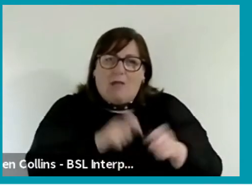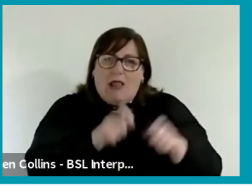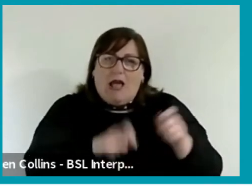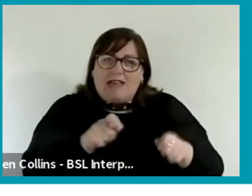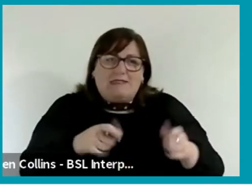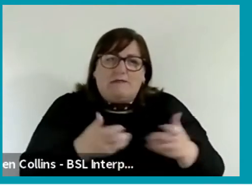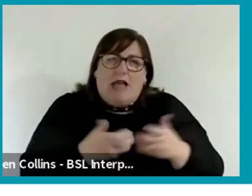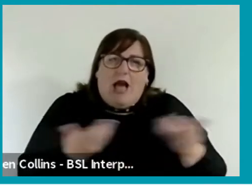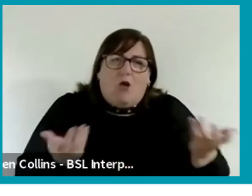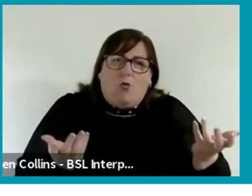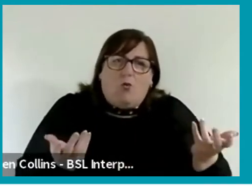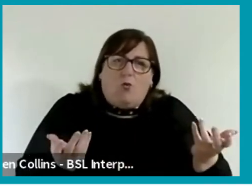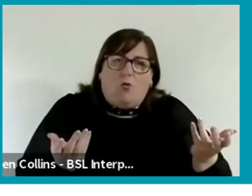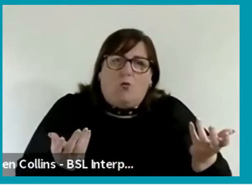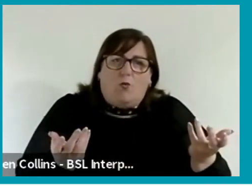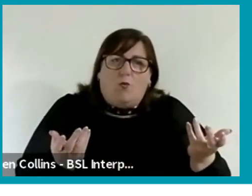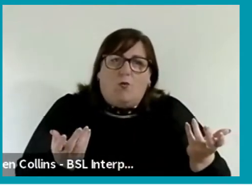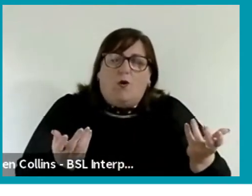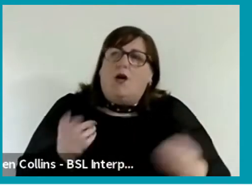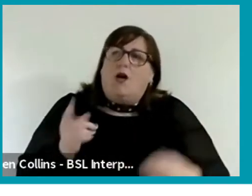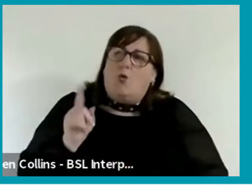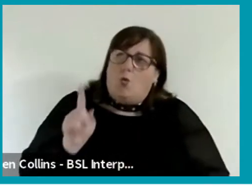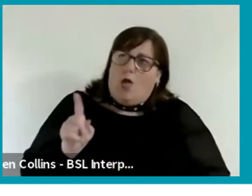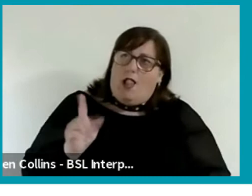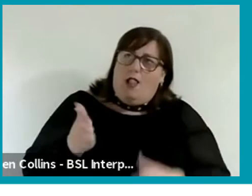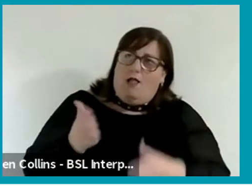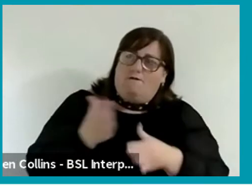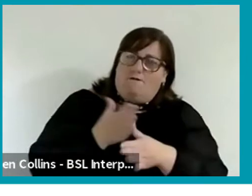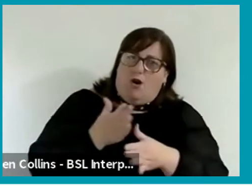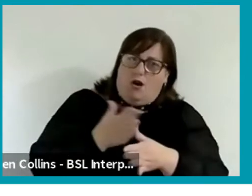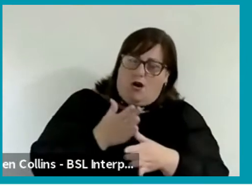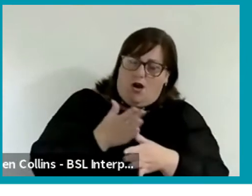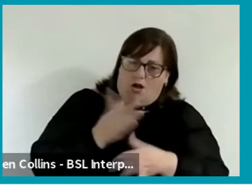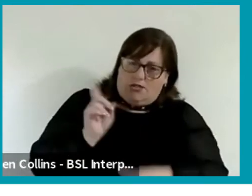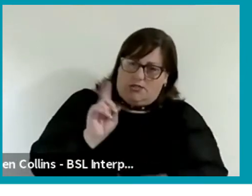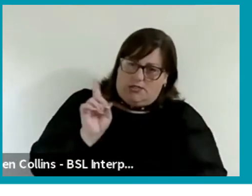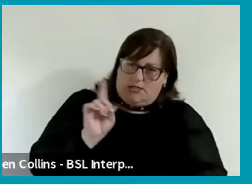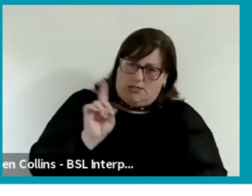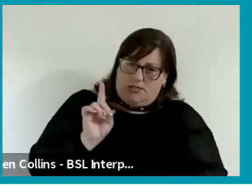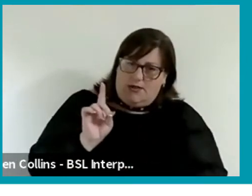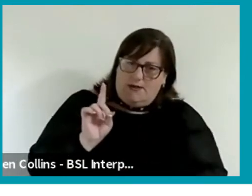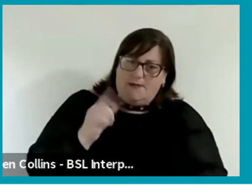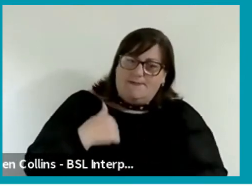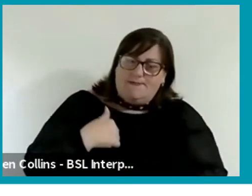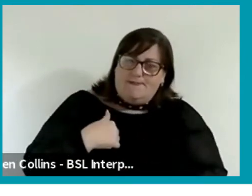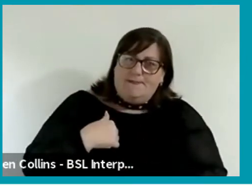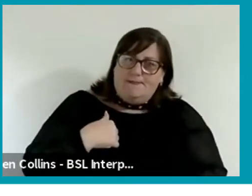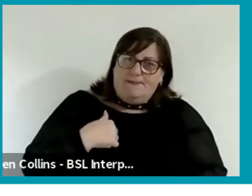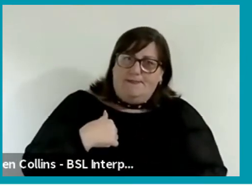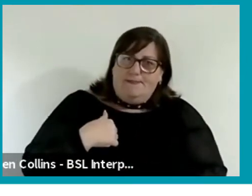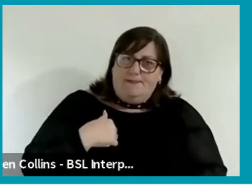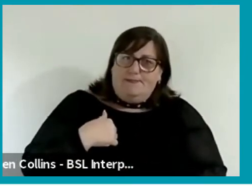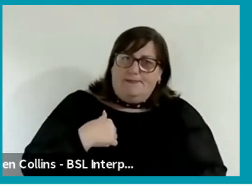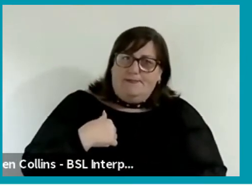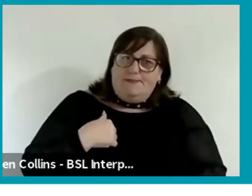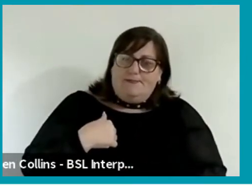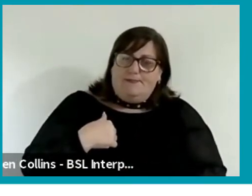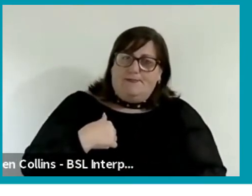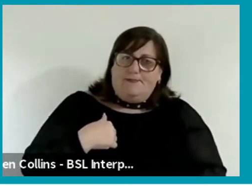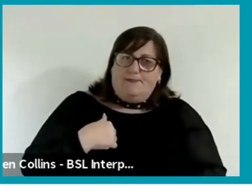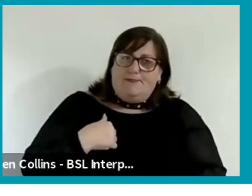So first of all, as I've mentioned, we do have the culture